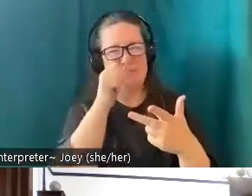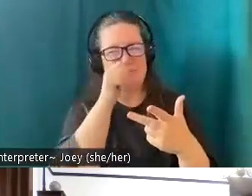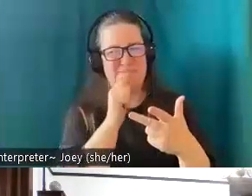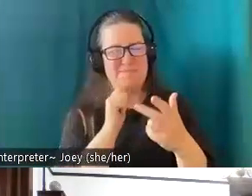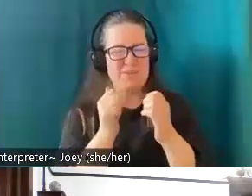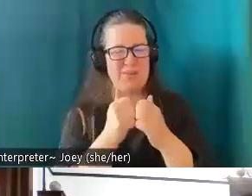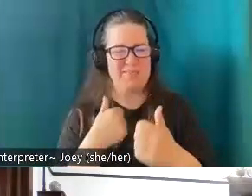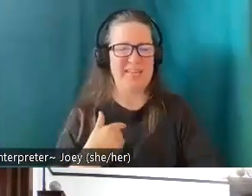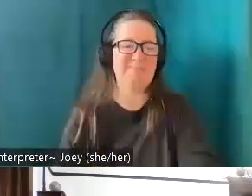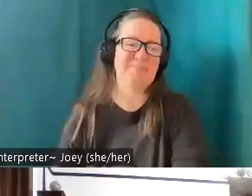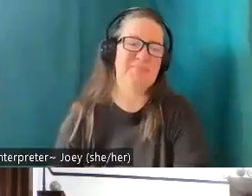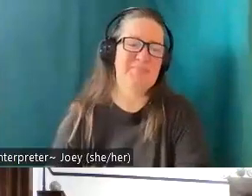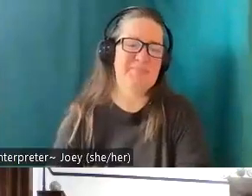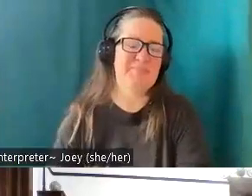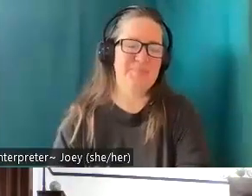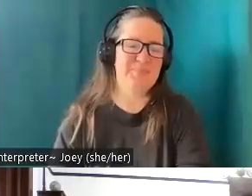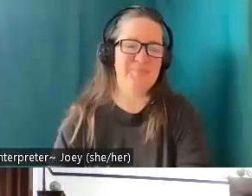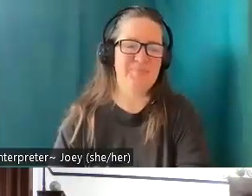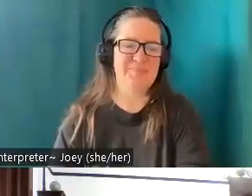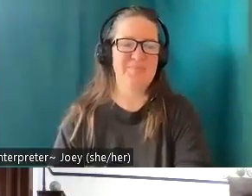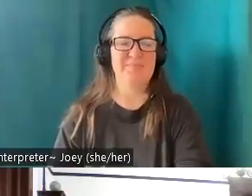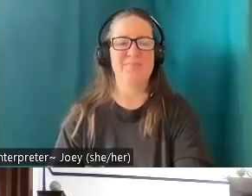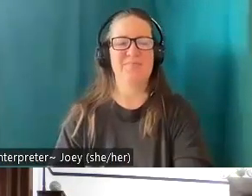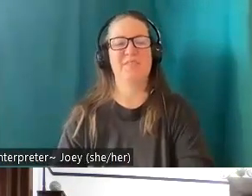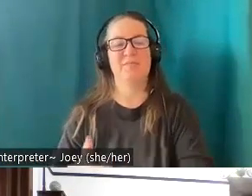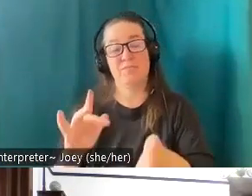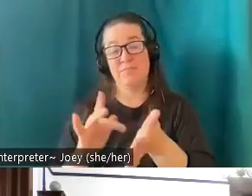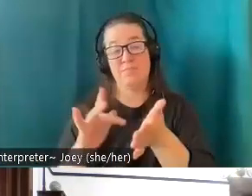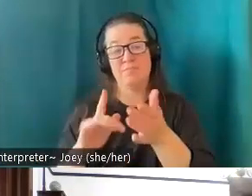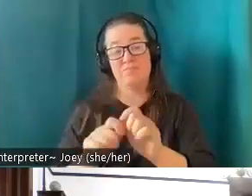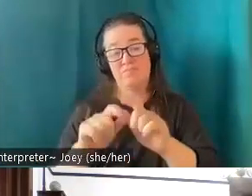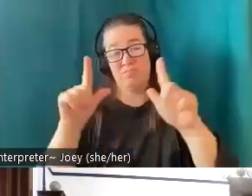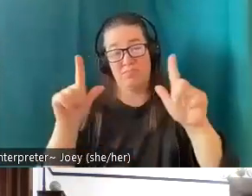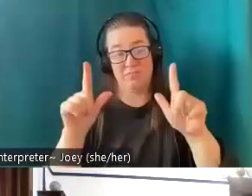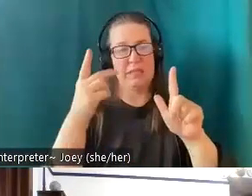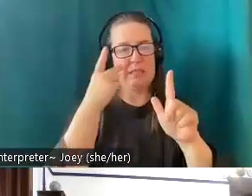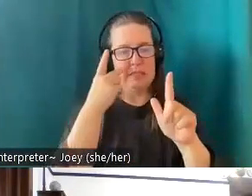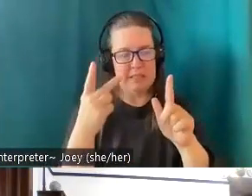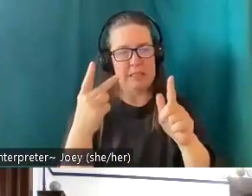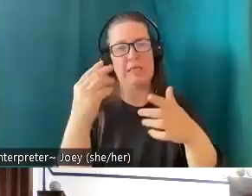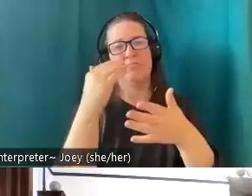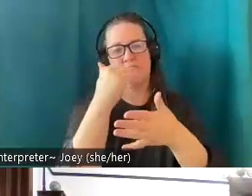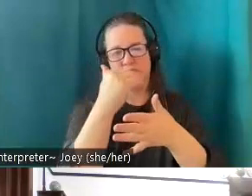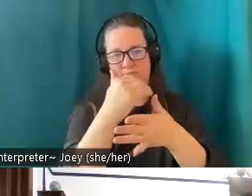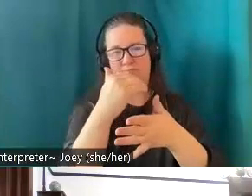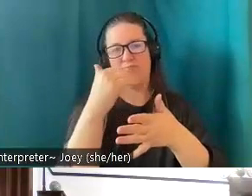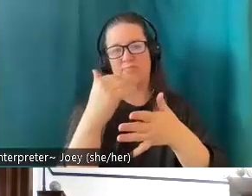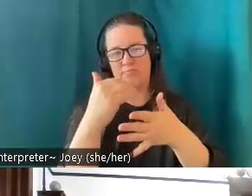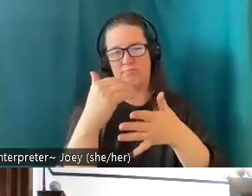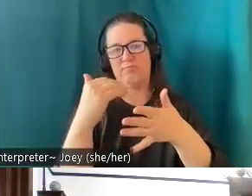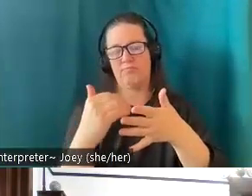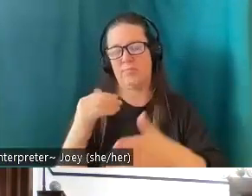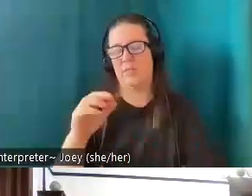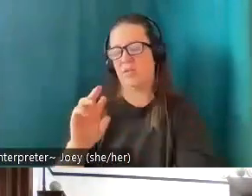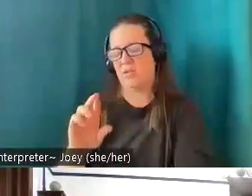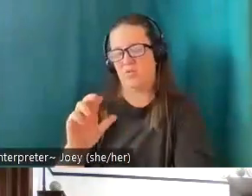When we pull this up, you will see a few statements that you can rank. So we have 3 statements here that help us understand how